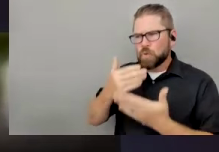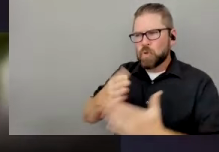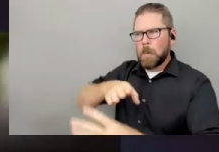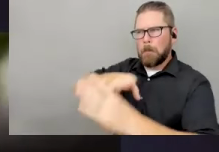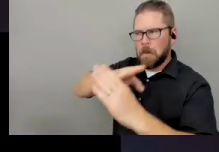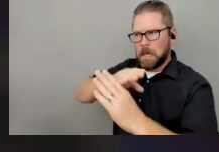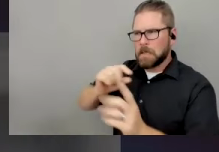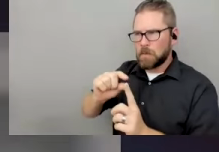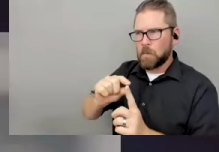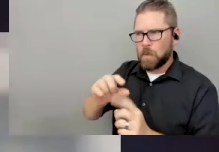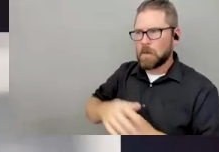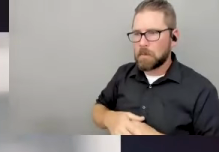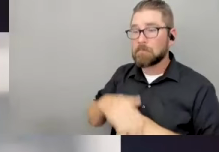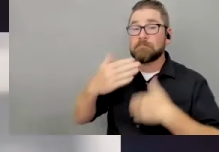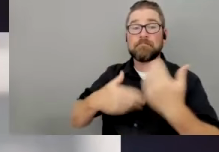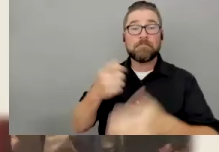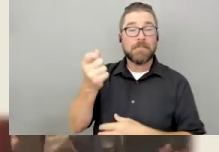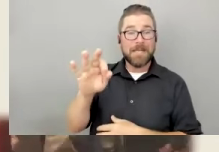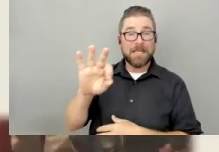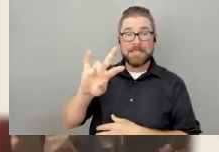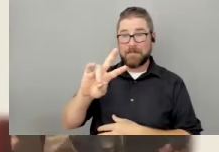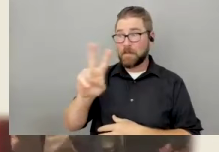1972, he didn't rate. In the 1960s,